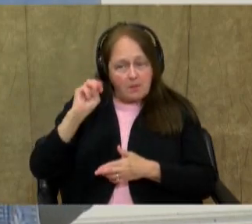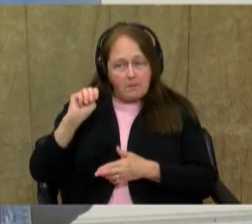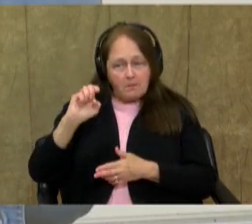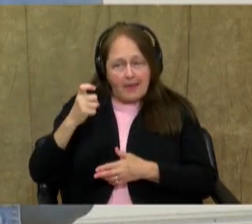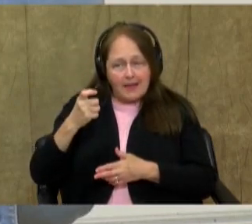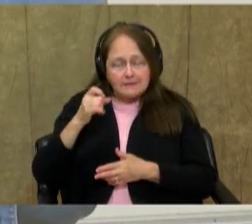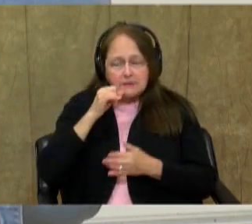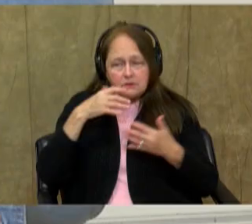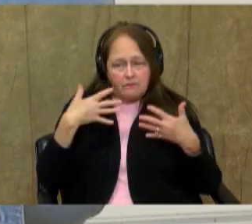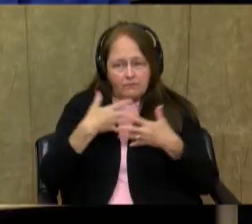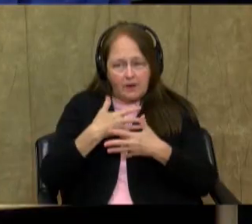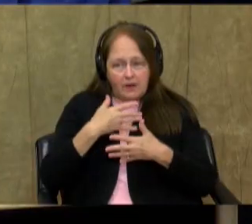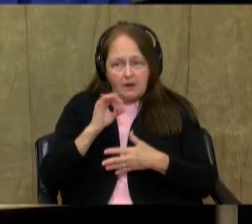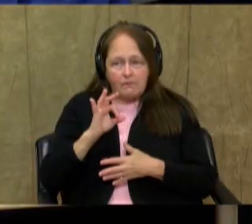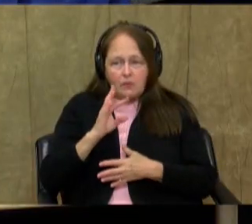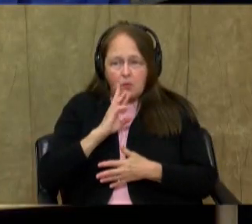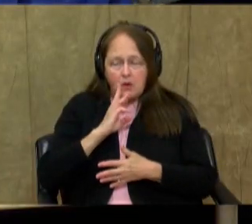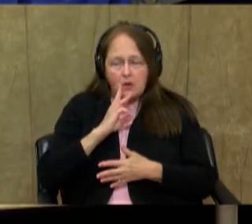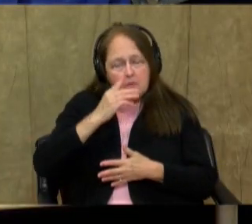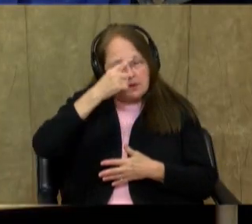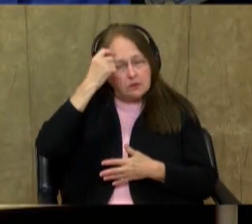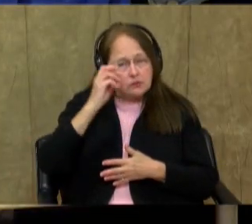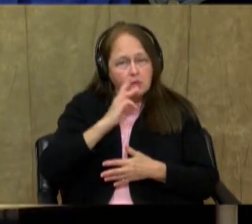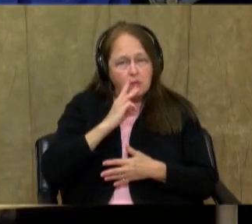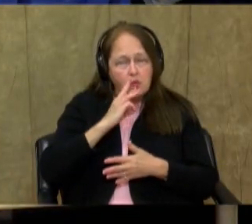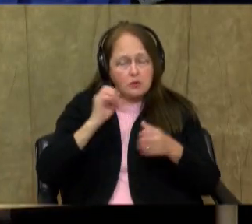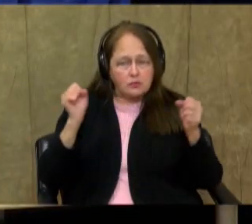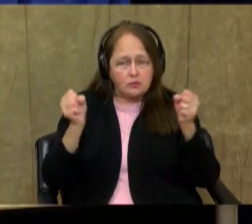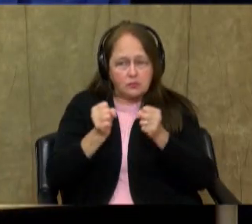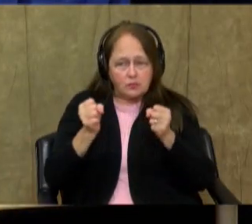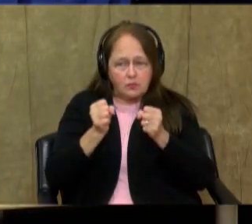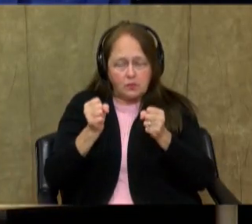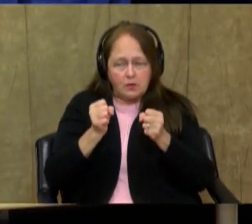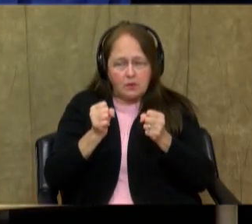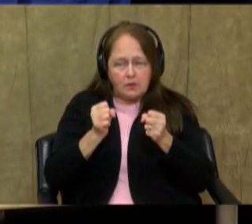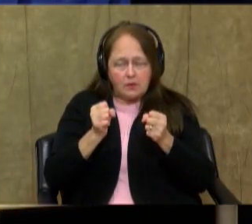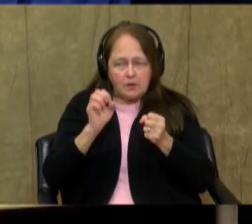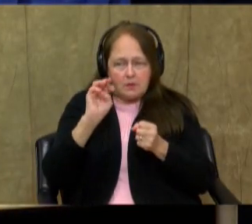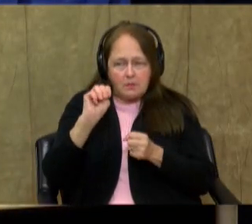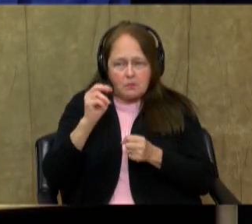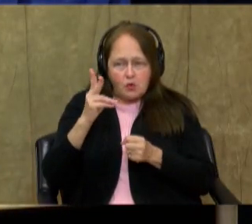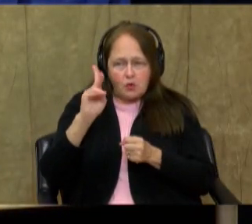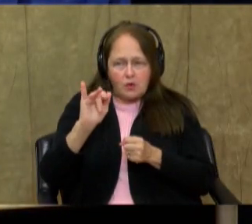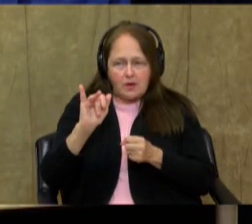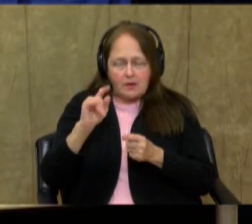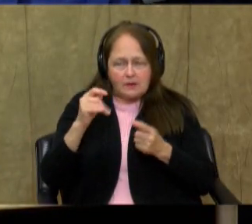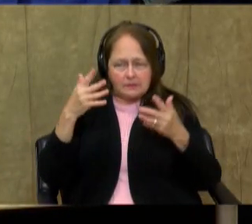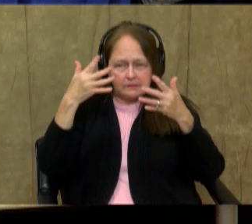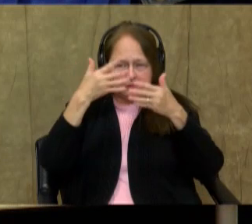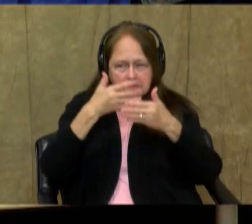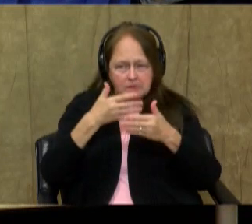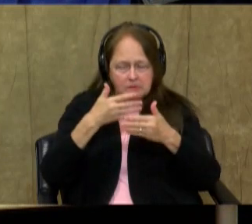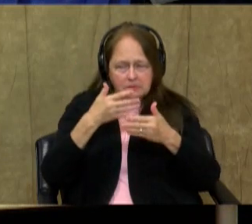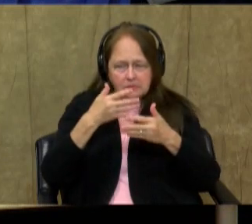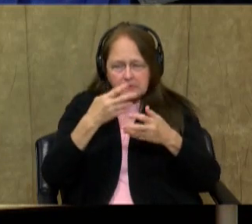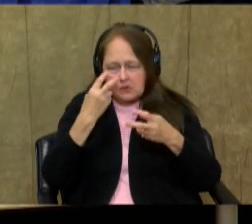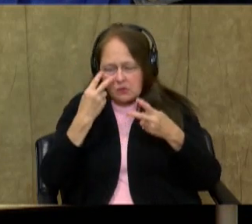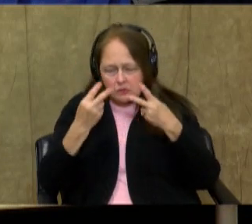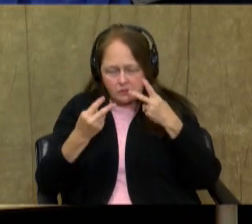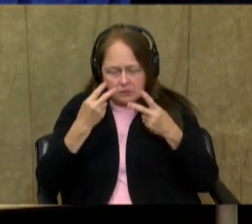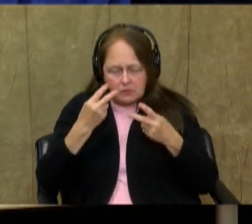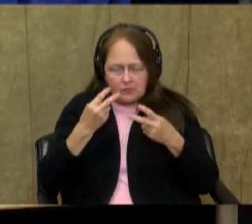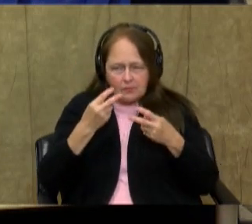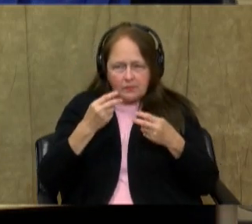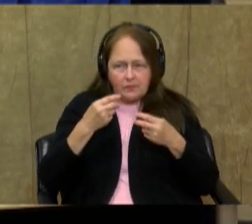he's afraid of the water. He said the water was cold and murky. No one likes to get in cold water. Now, don't